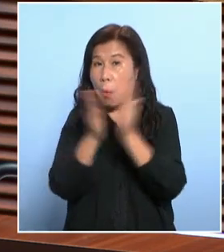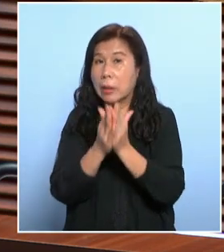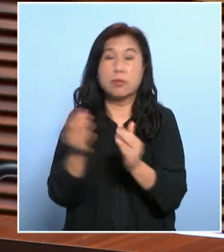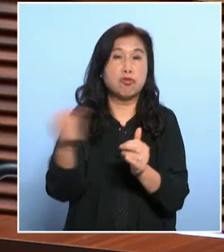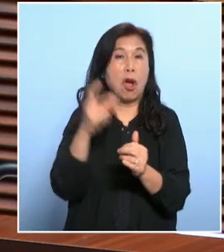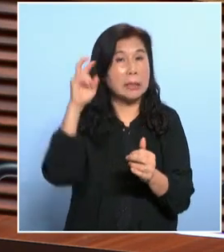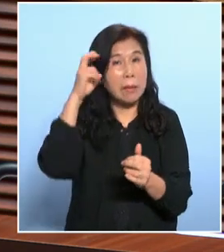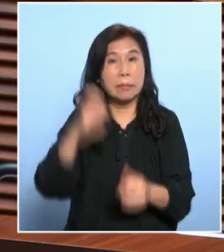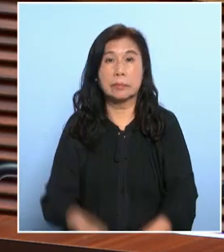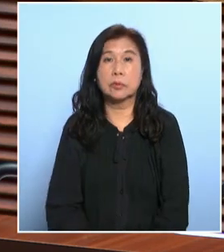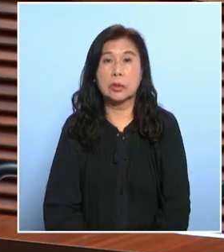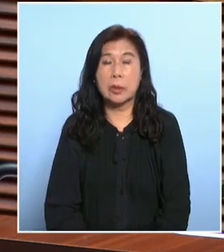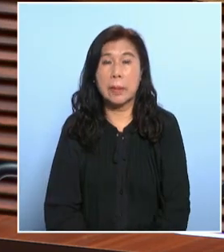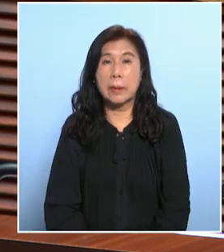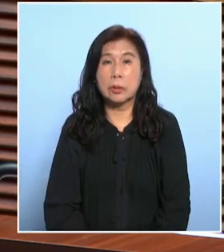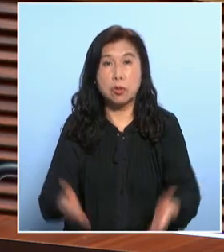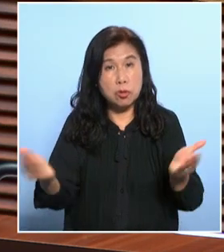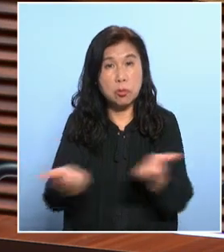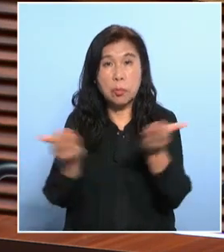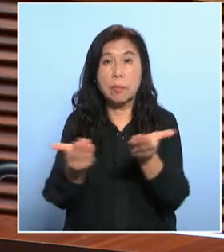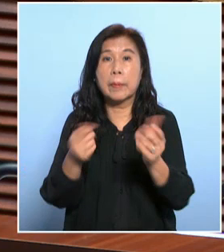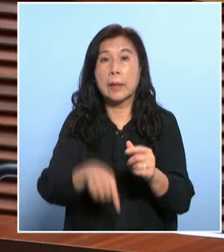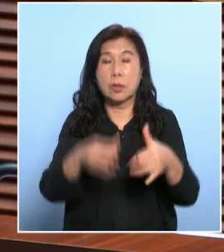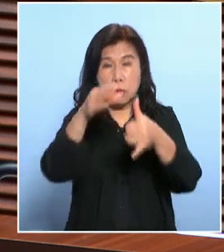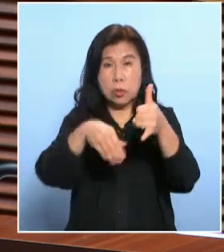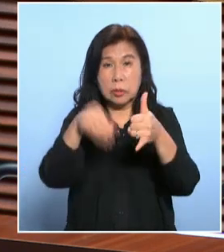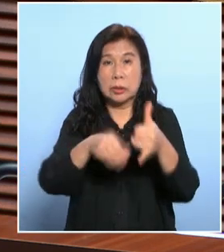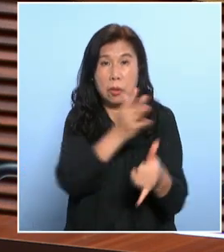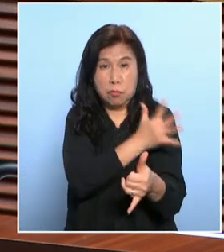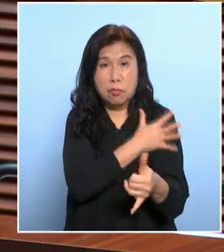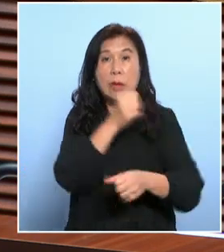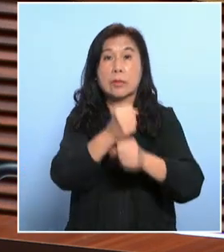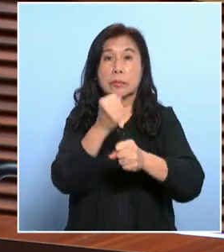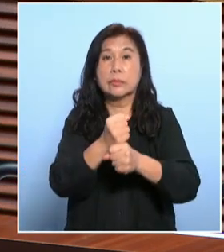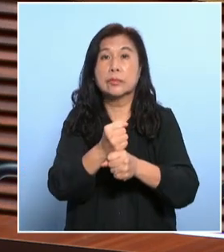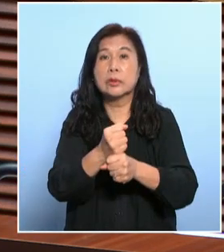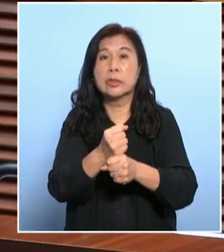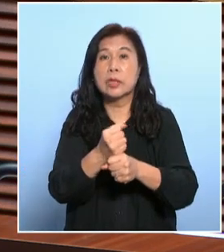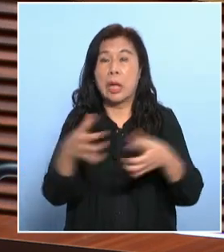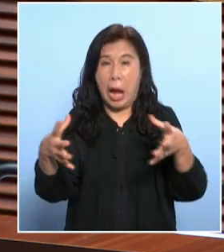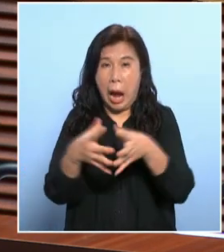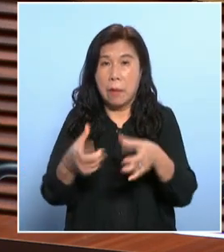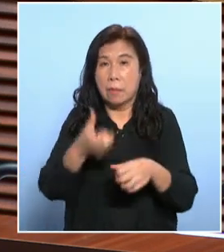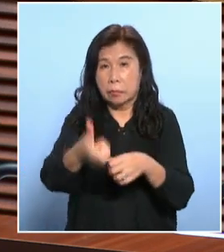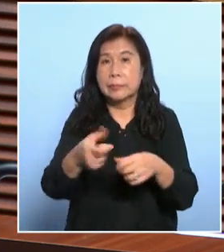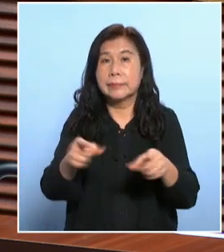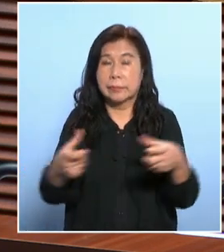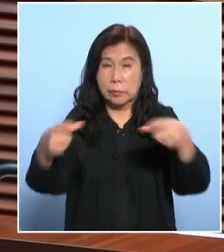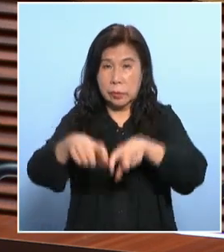We should perhaps set up personal and family health accounts, and also we should